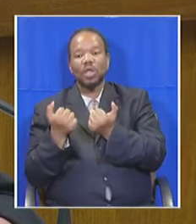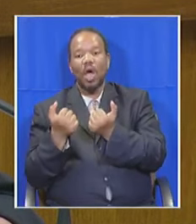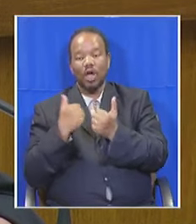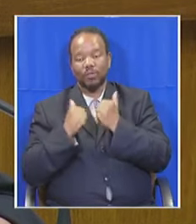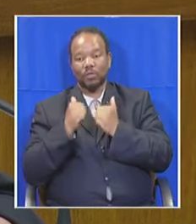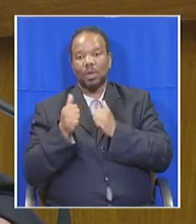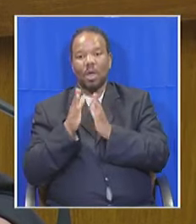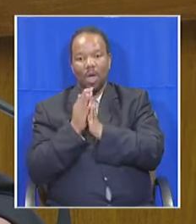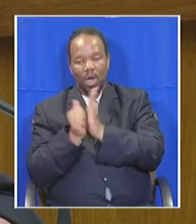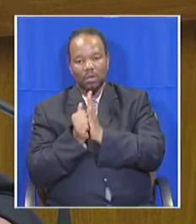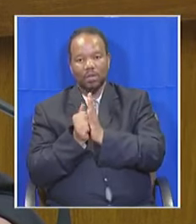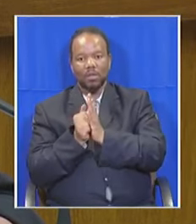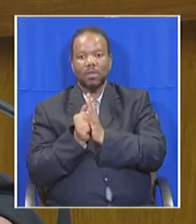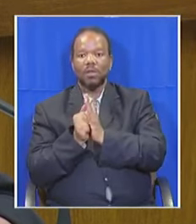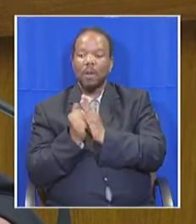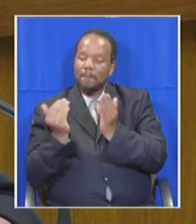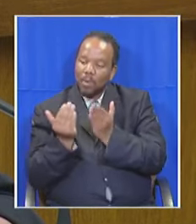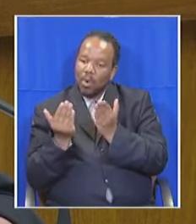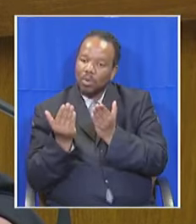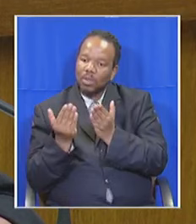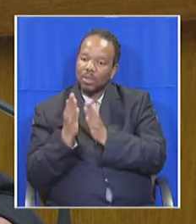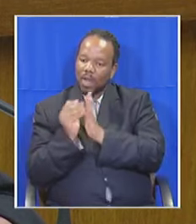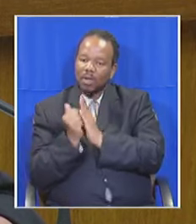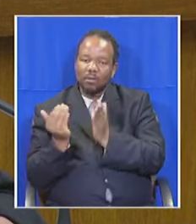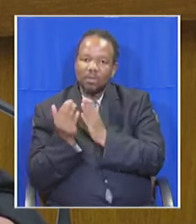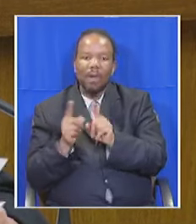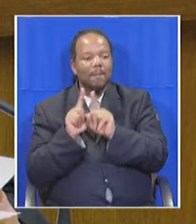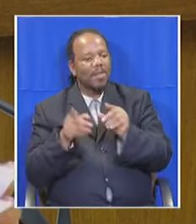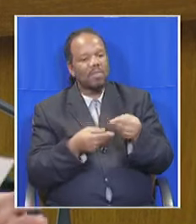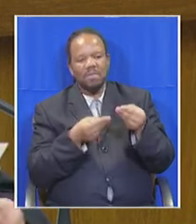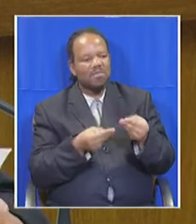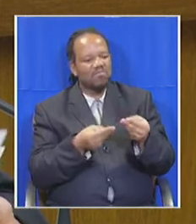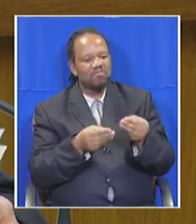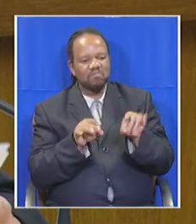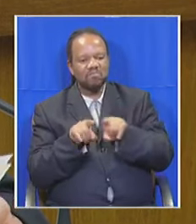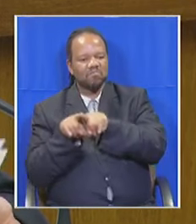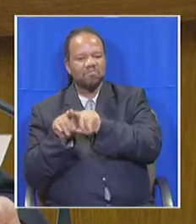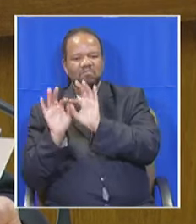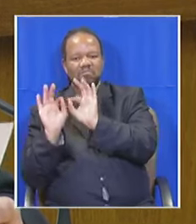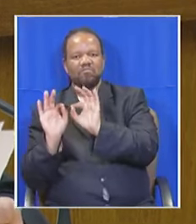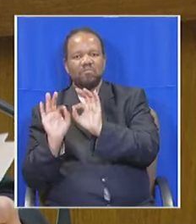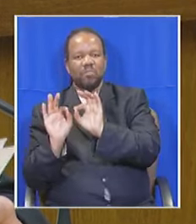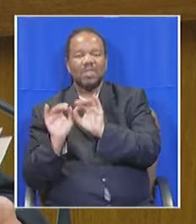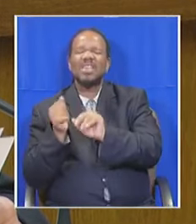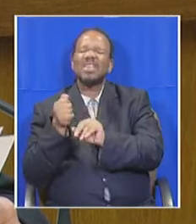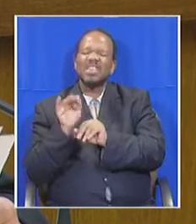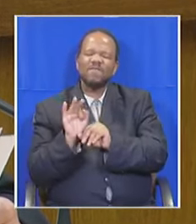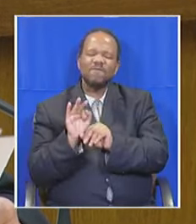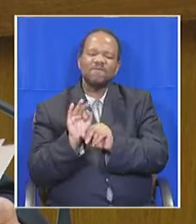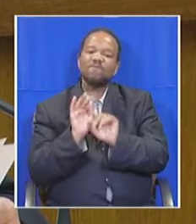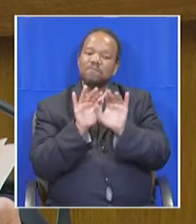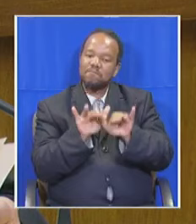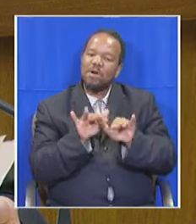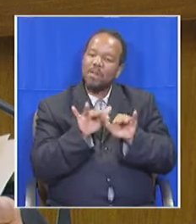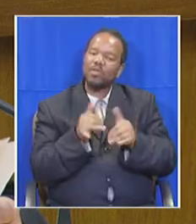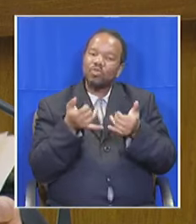an efficient administration, then this bill does not meet these standards. If this bill is passed again by this House today, the